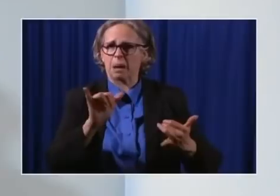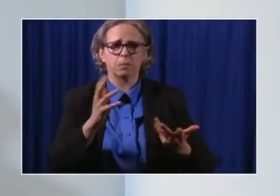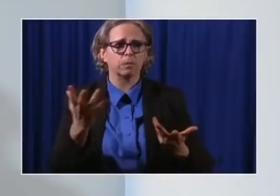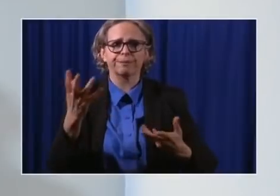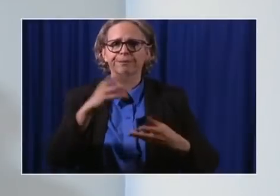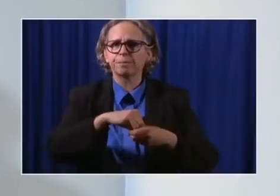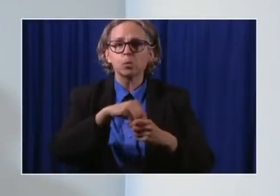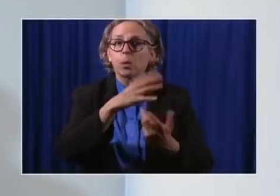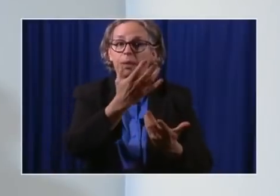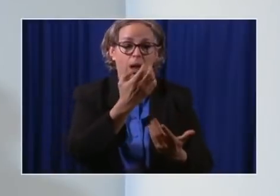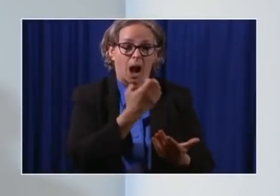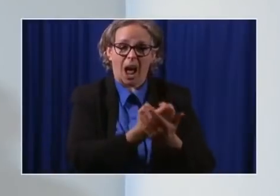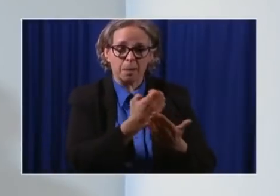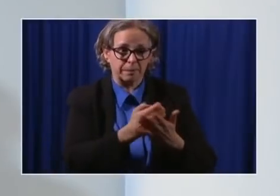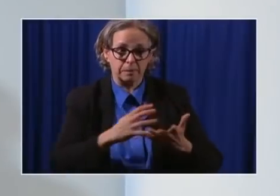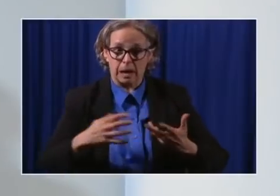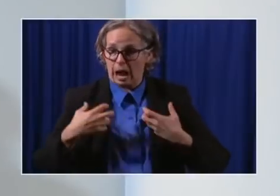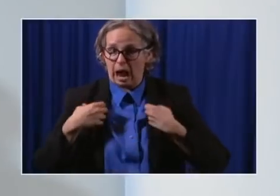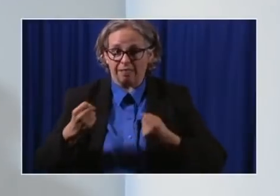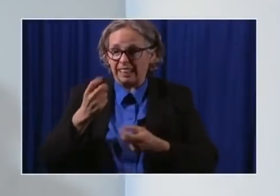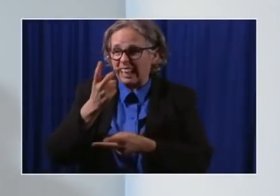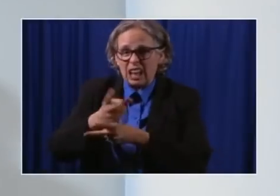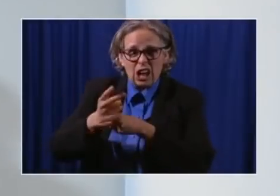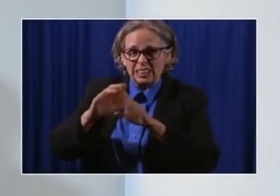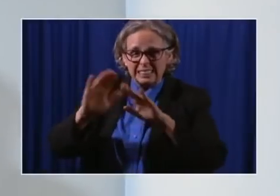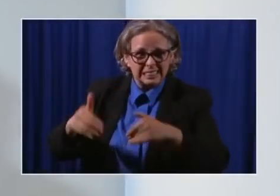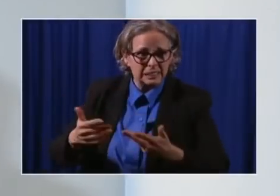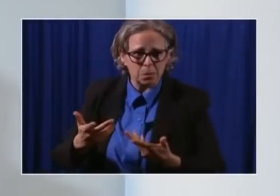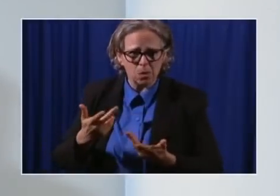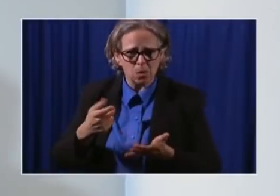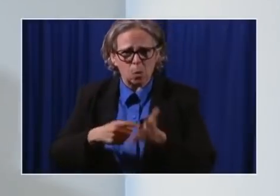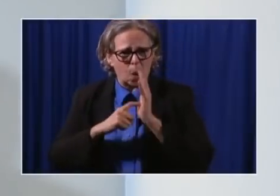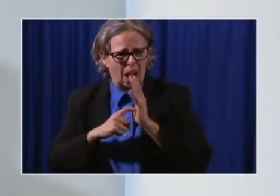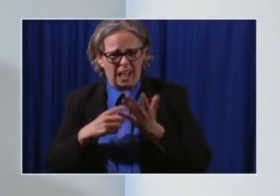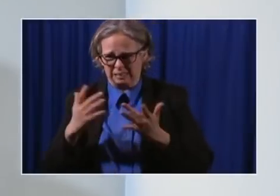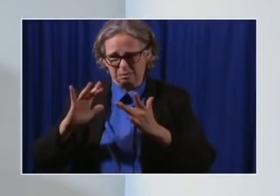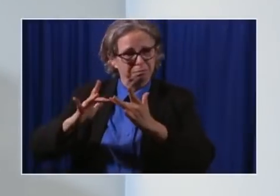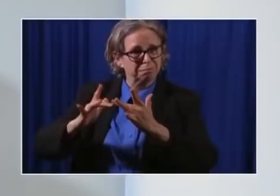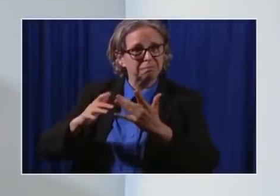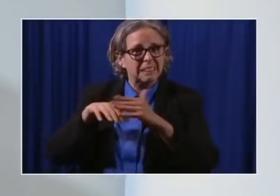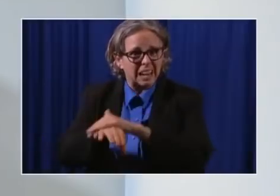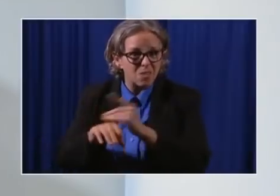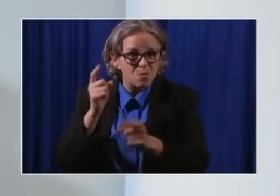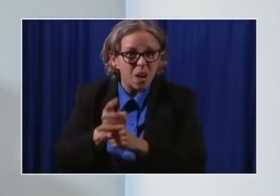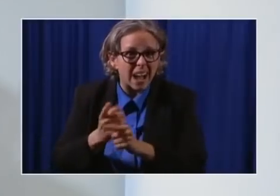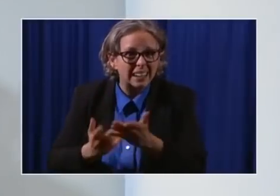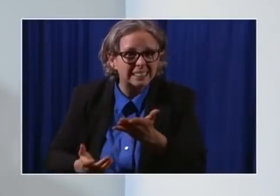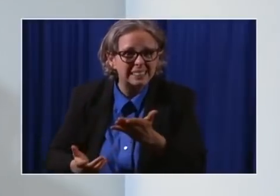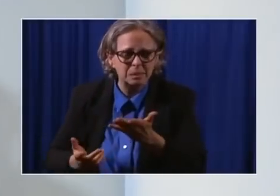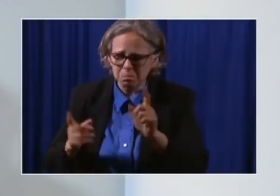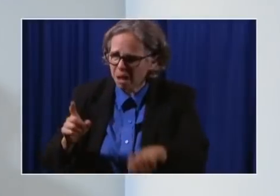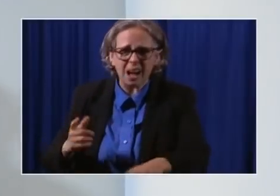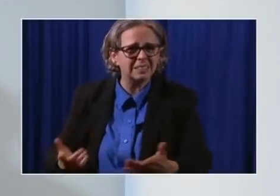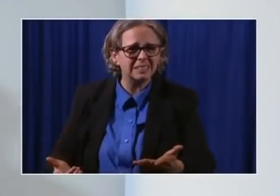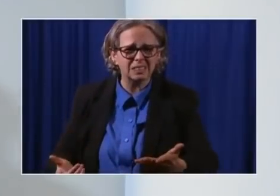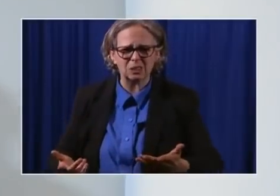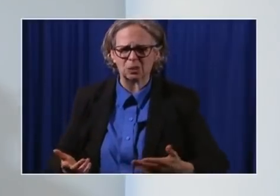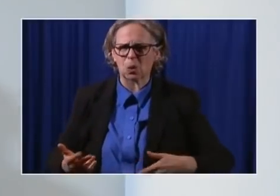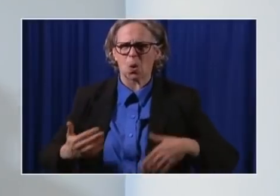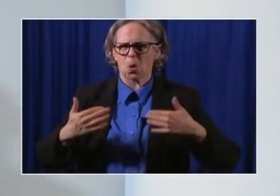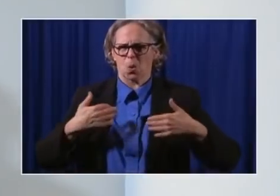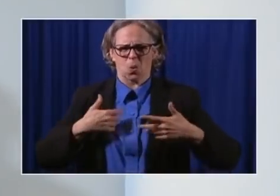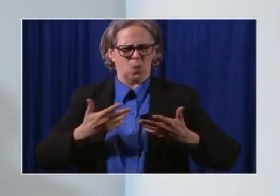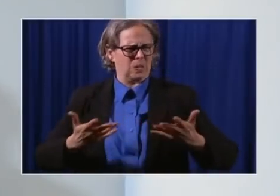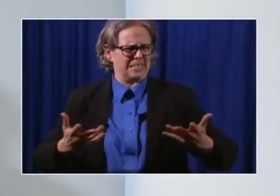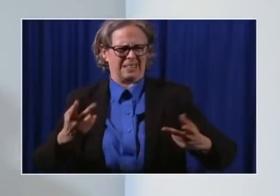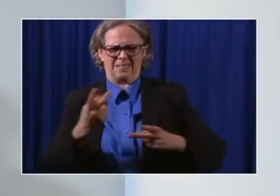healthcare system, you need to have this access. And we have to make our best effort available to provide distance learning